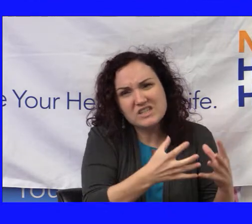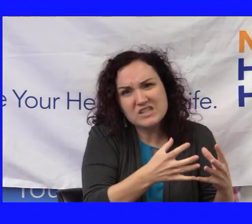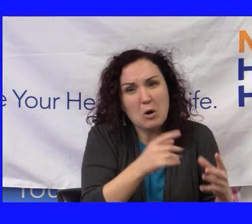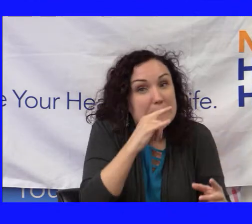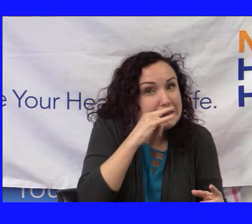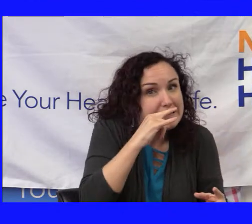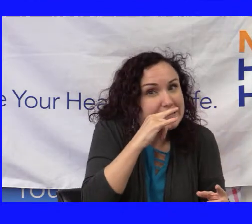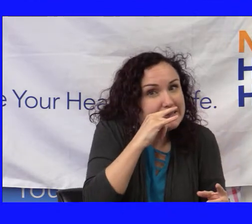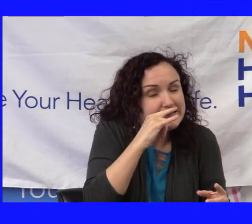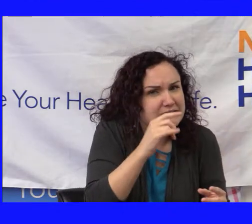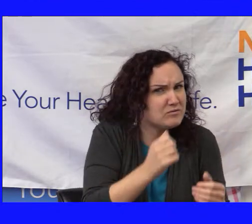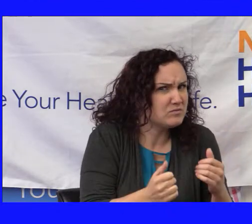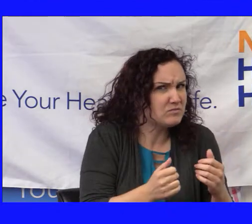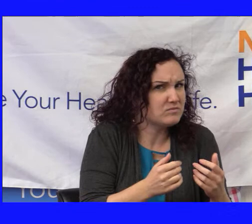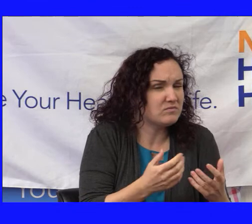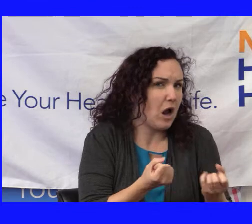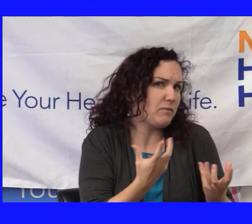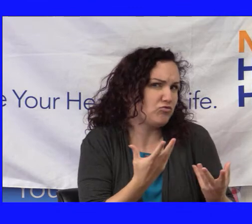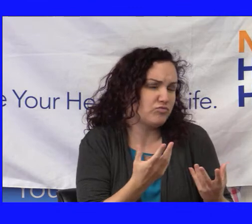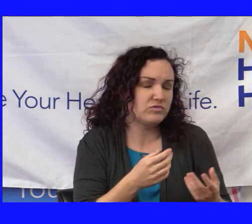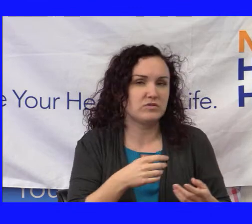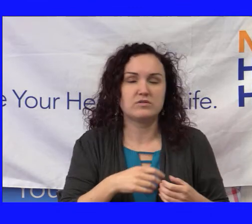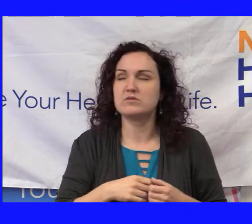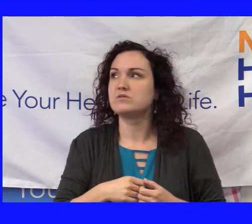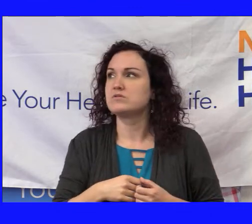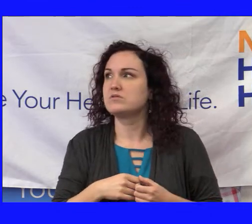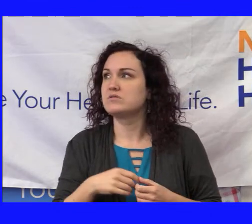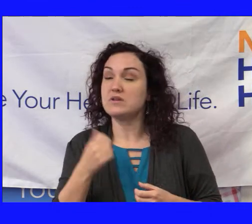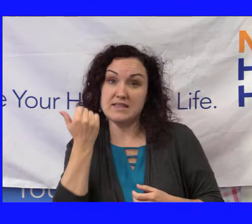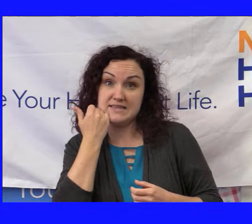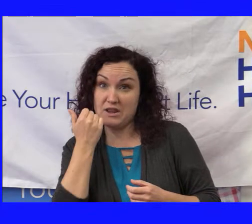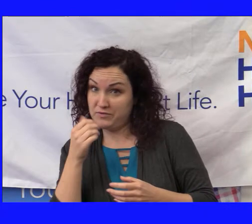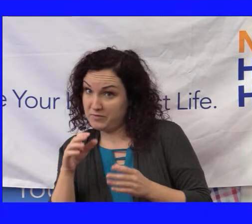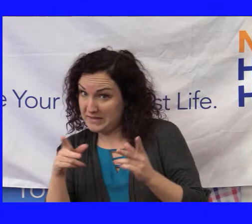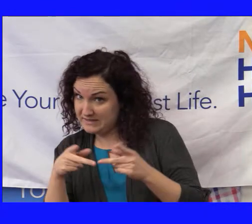pediatric patients? In the dental facilities?